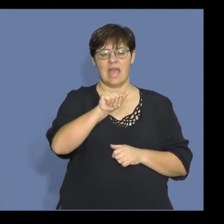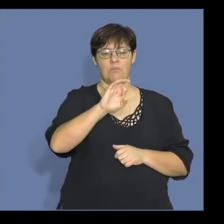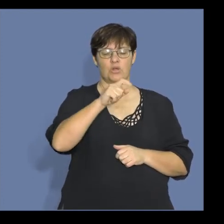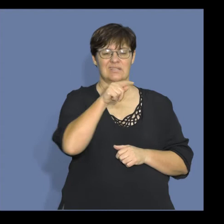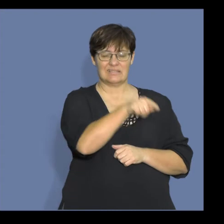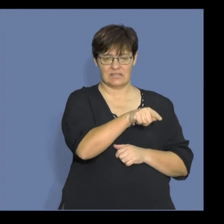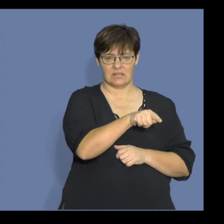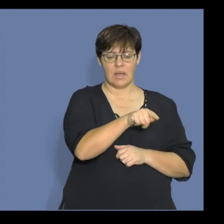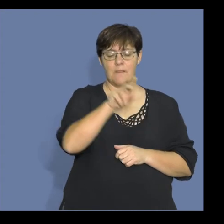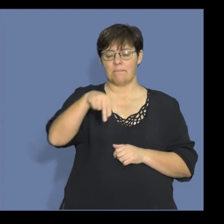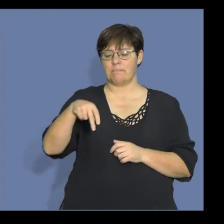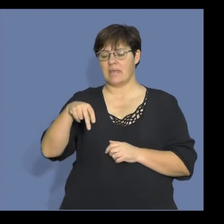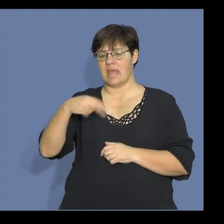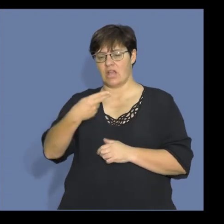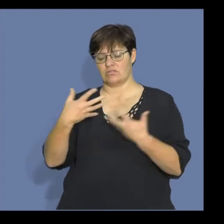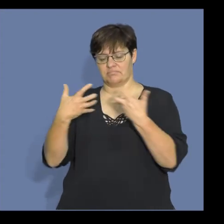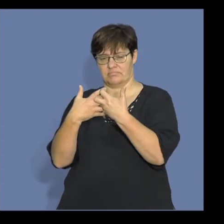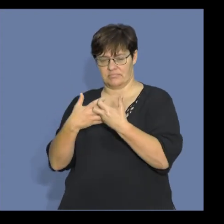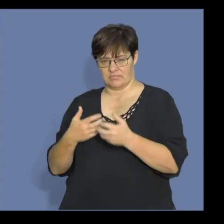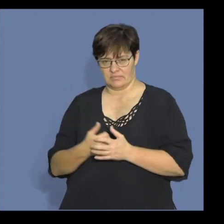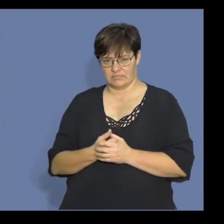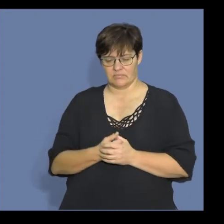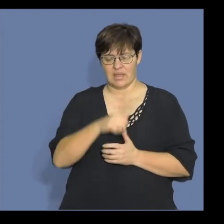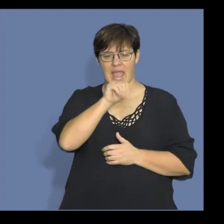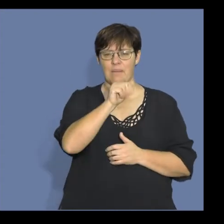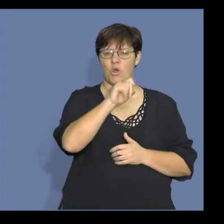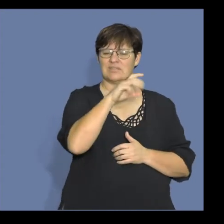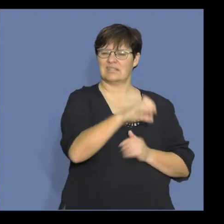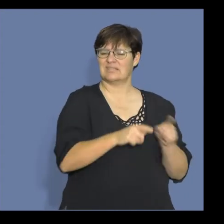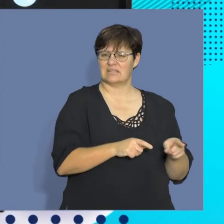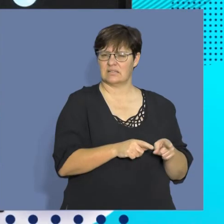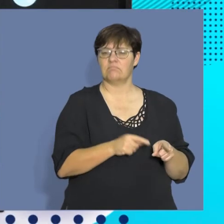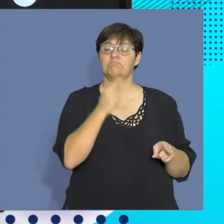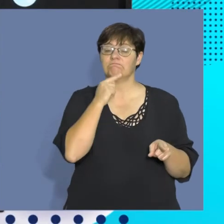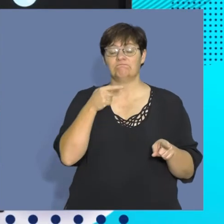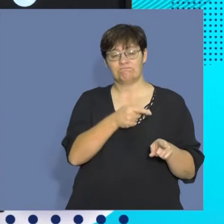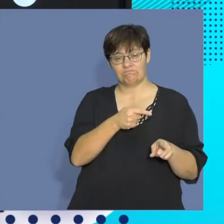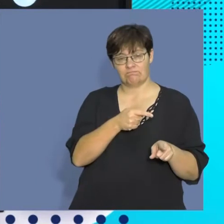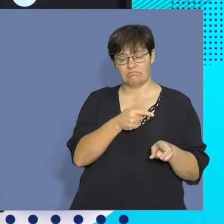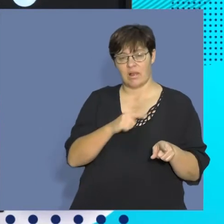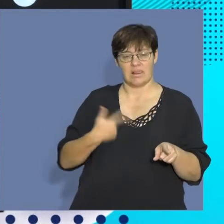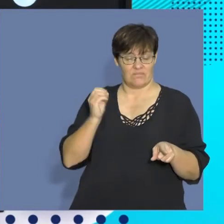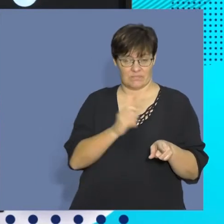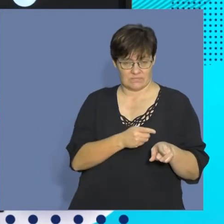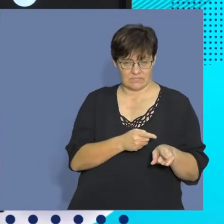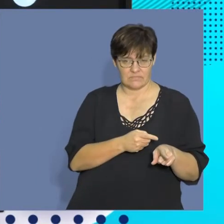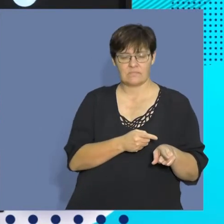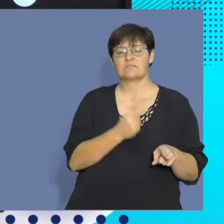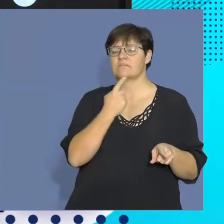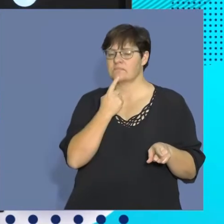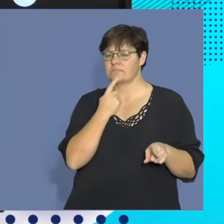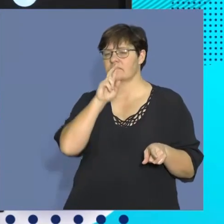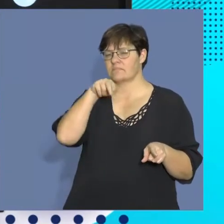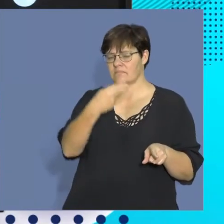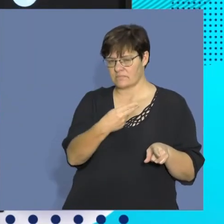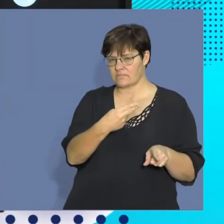abiotic factor pH belongs. Guys, we've been looking at abiotic factors, and in this context of this experiment, we need to recognize